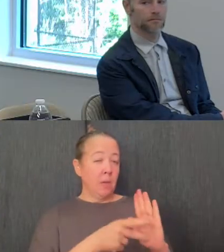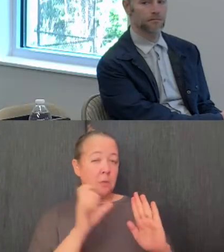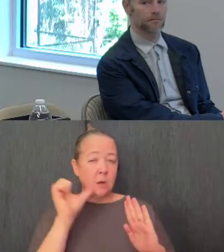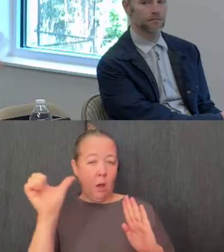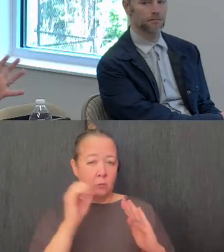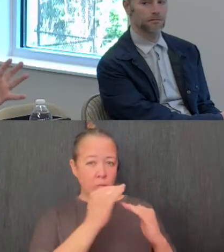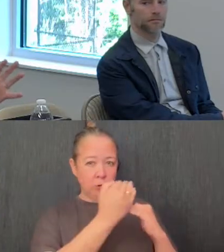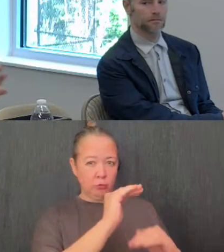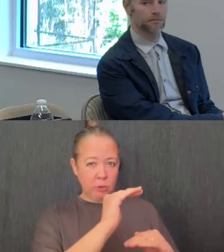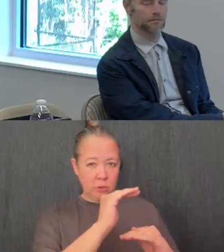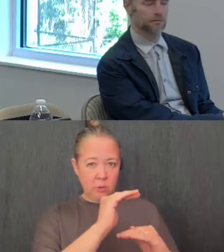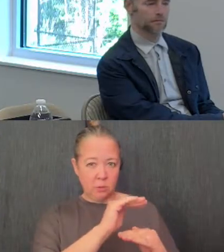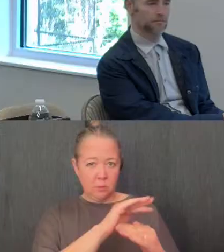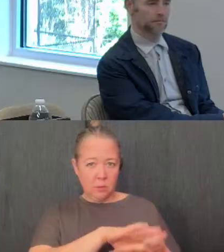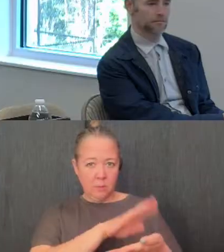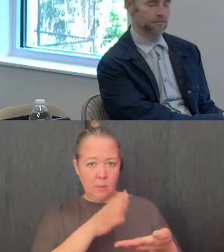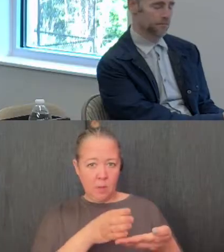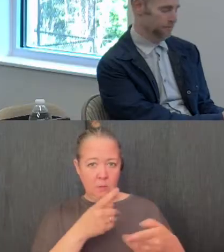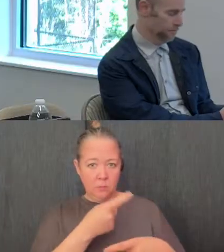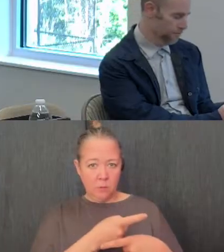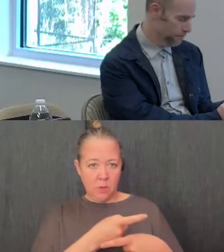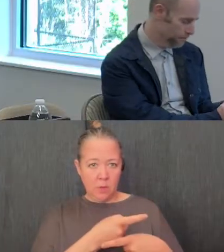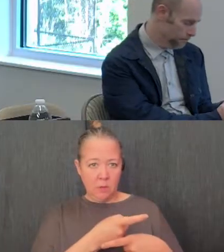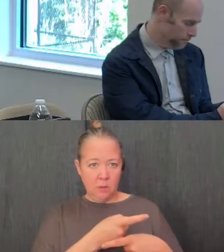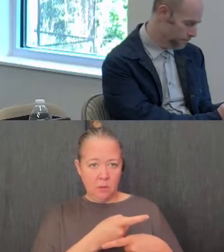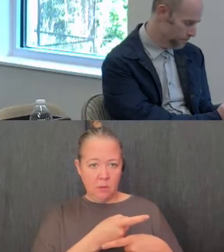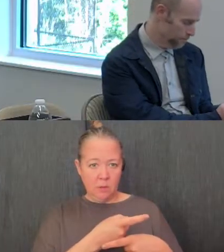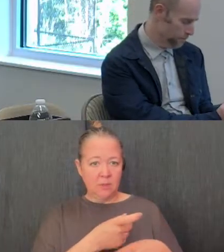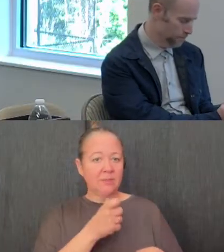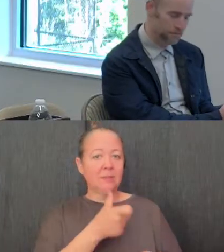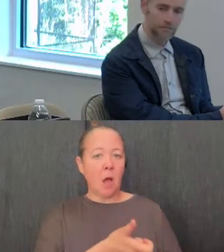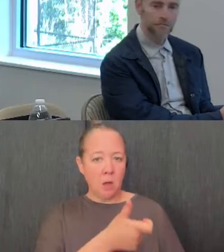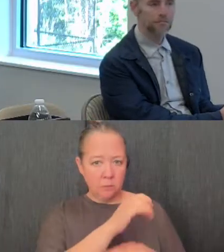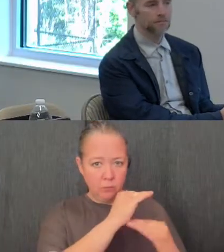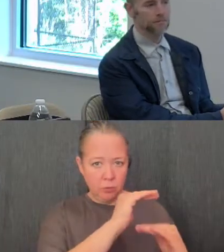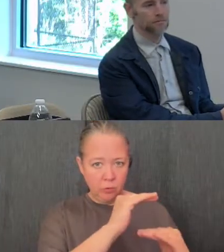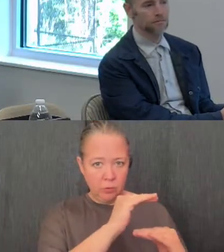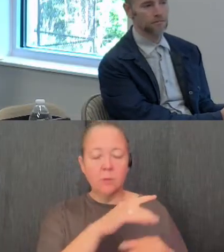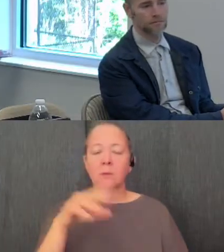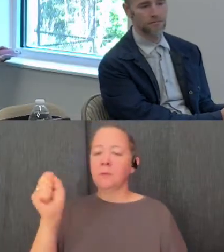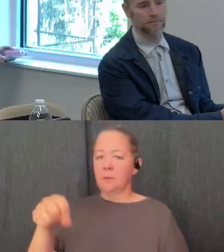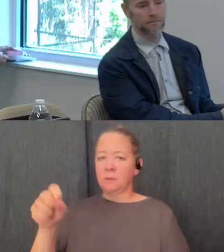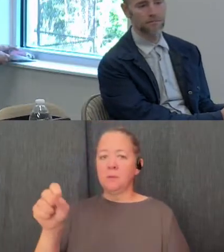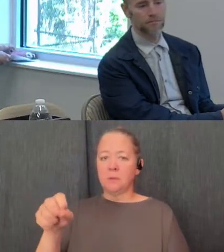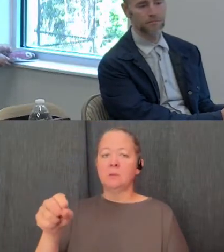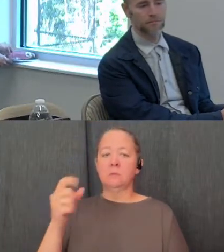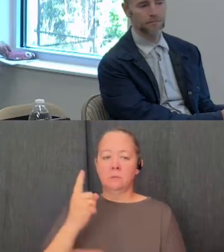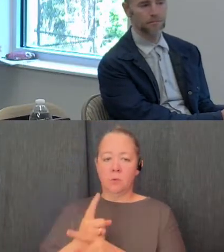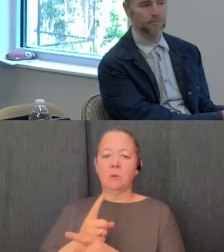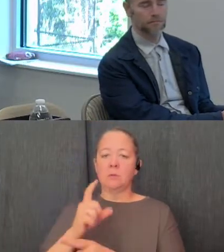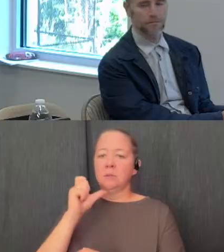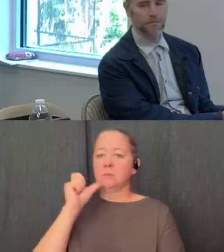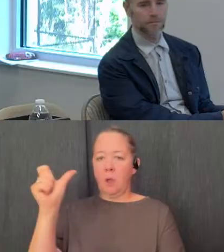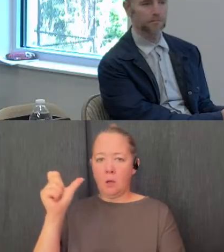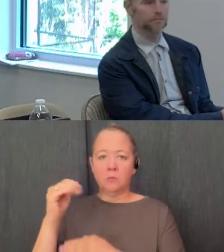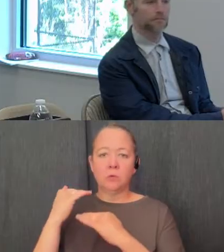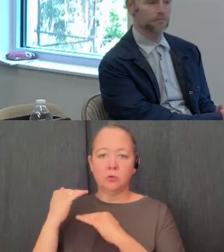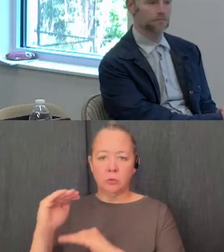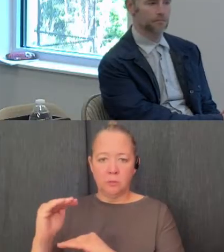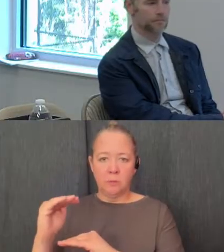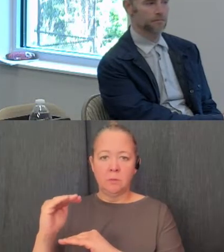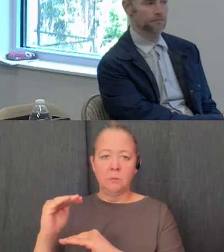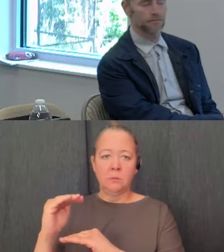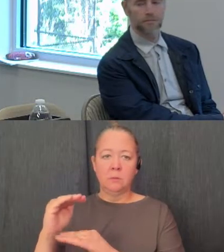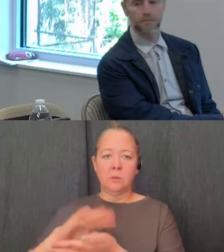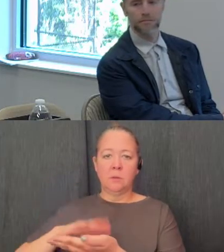the fund balance, the unrestricted, what we Yes, can. yes, Okay. yeah, that's right. It's the Okay. unrestricted